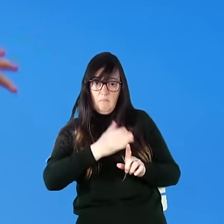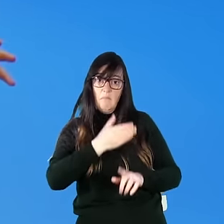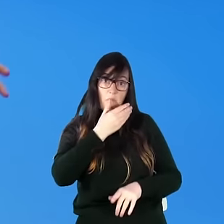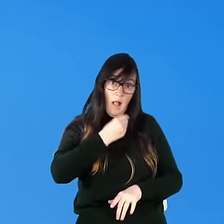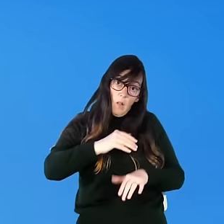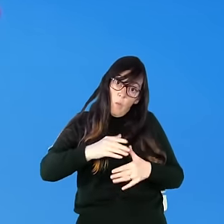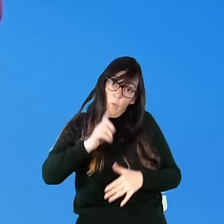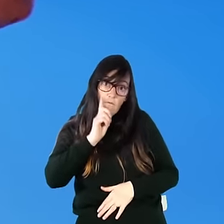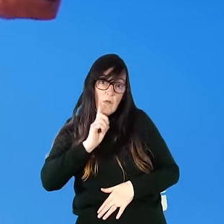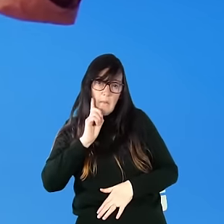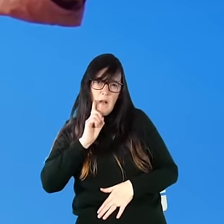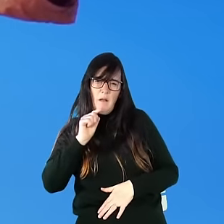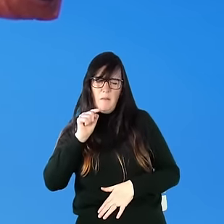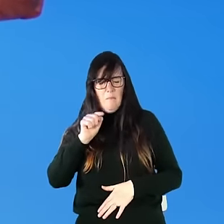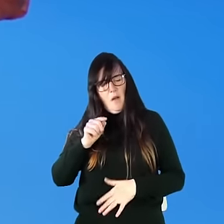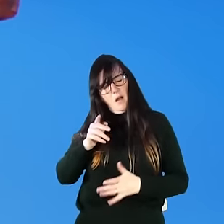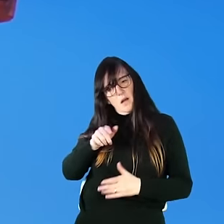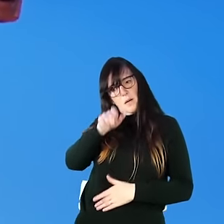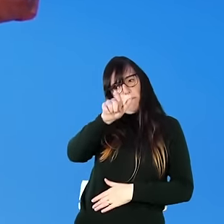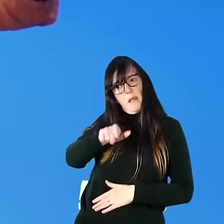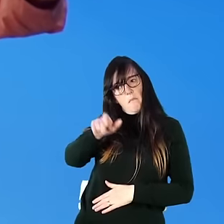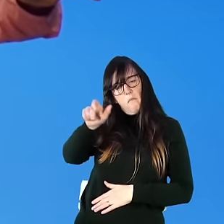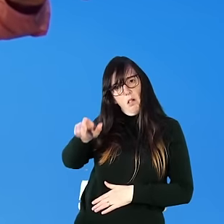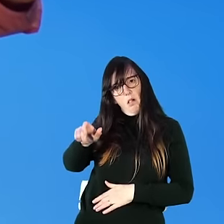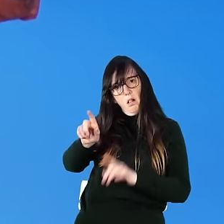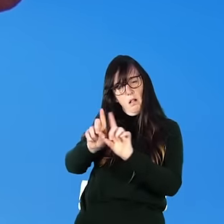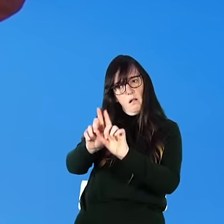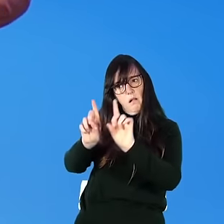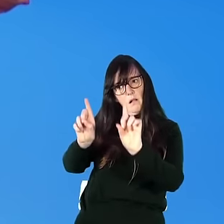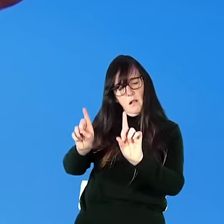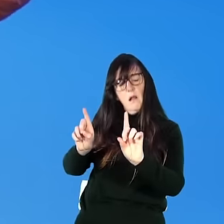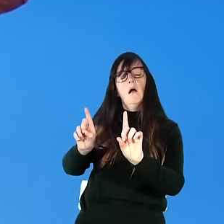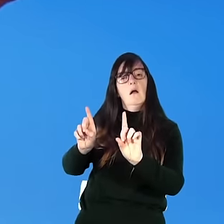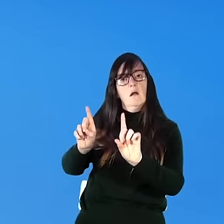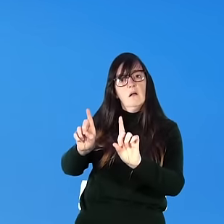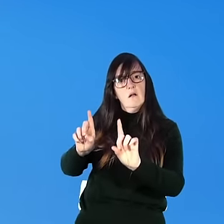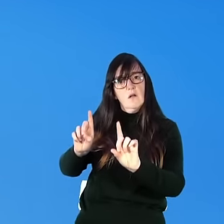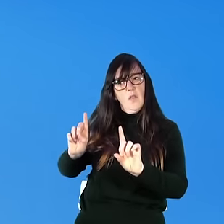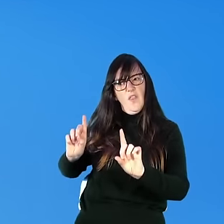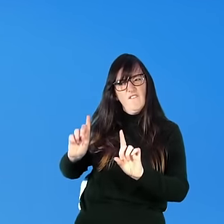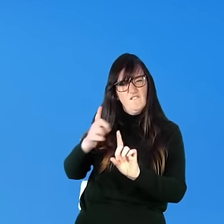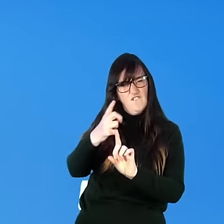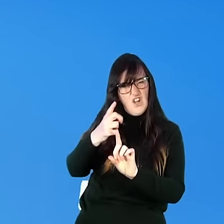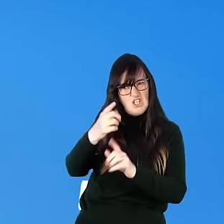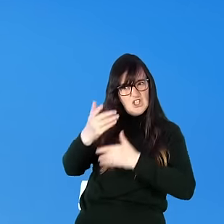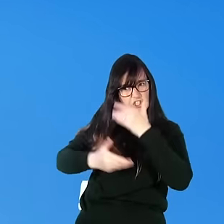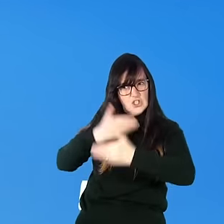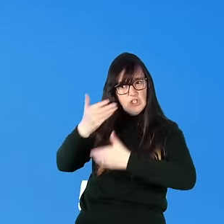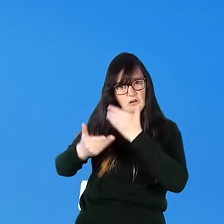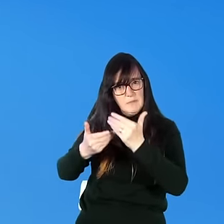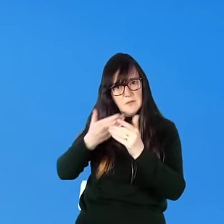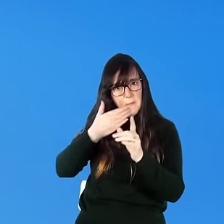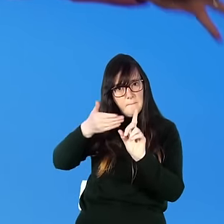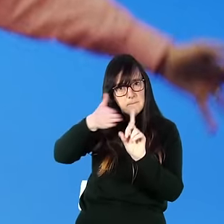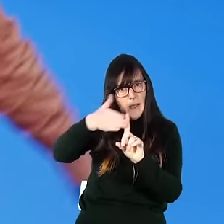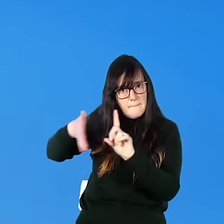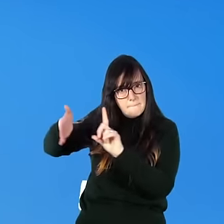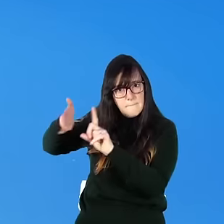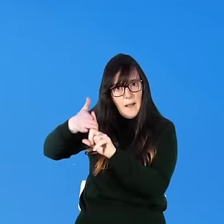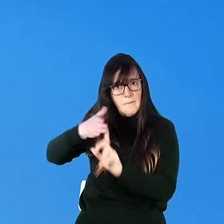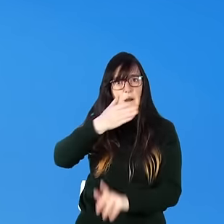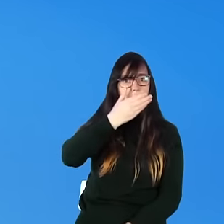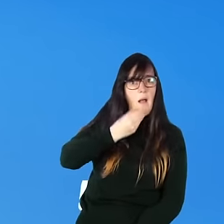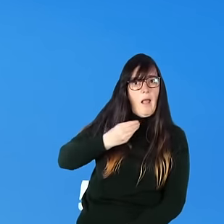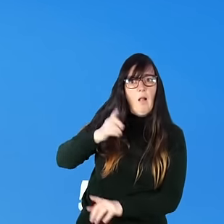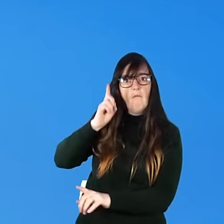is an emphasis here on the maleness and femaleness of humanity as the first thing that is said about humanity, because it matters so